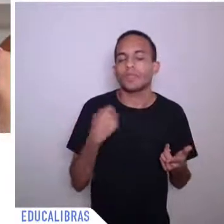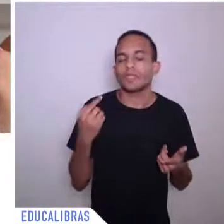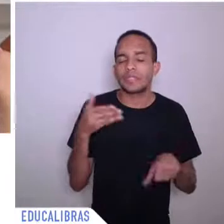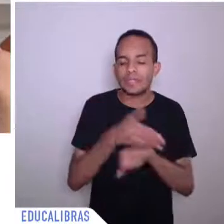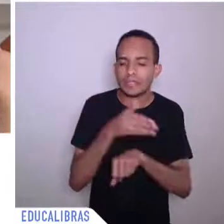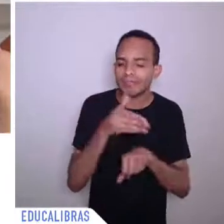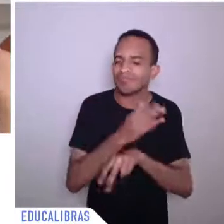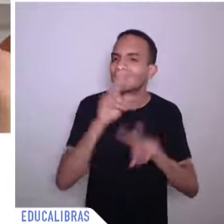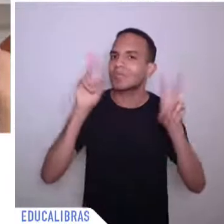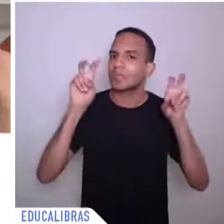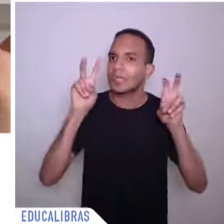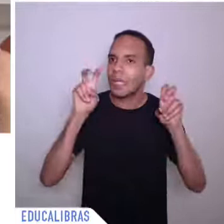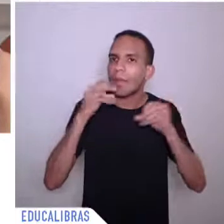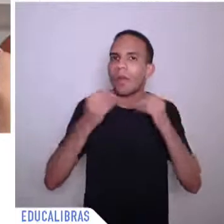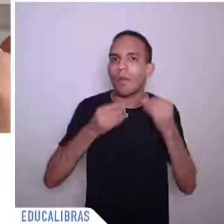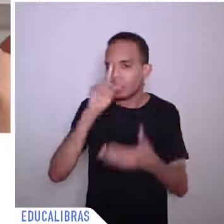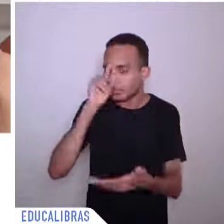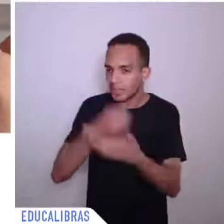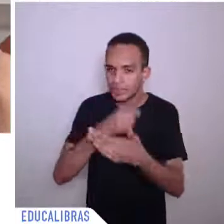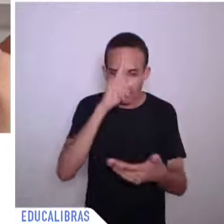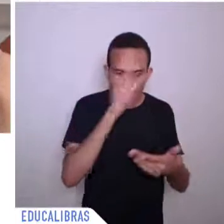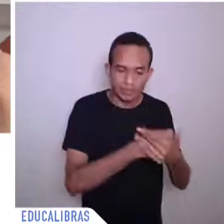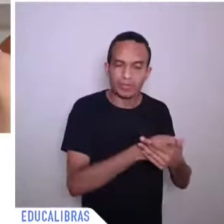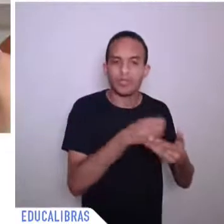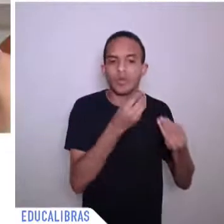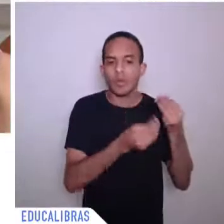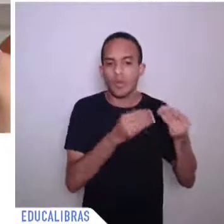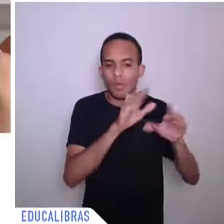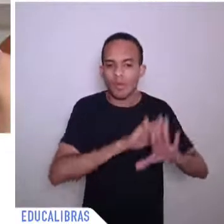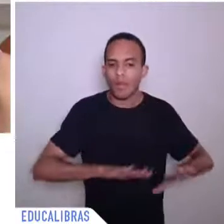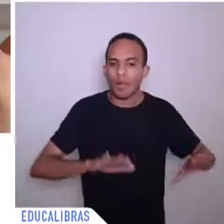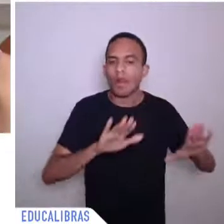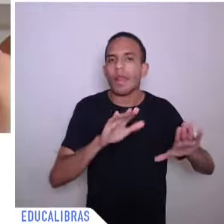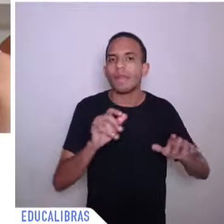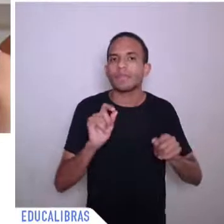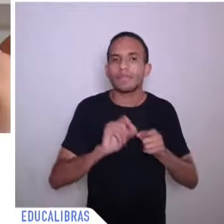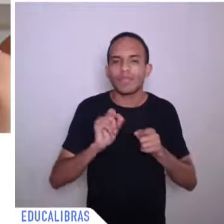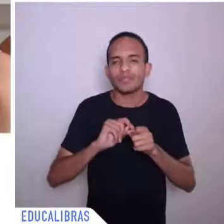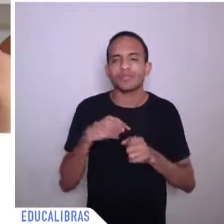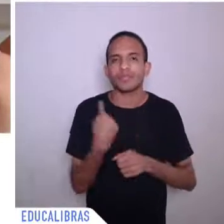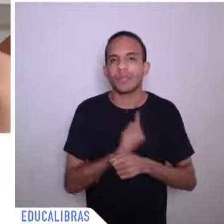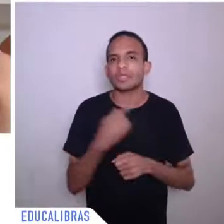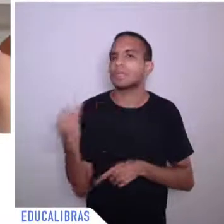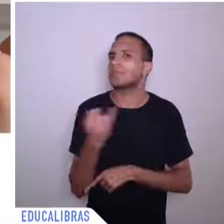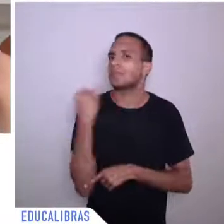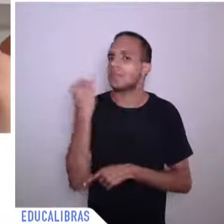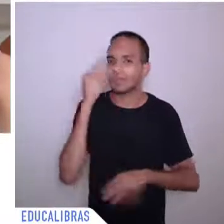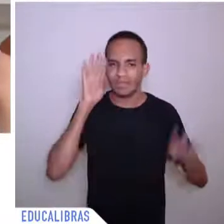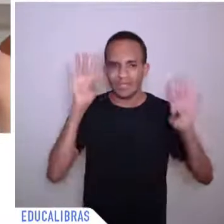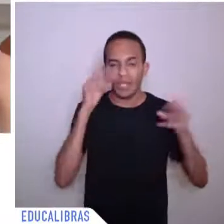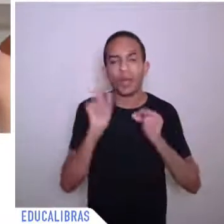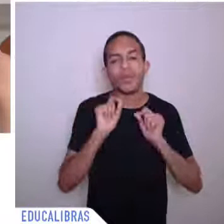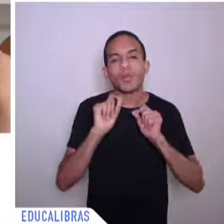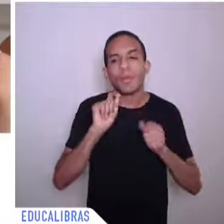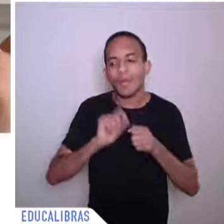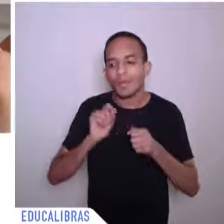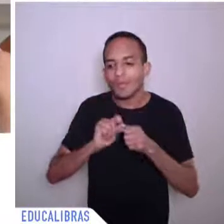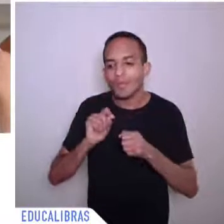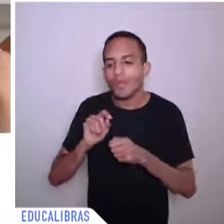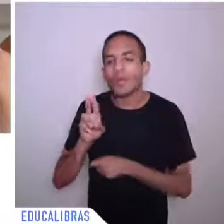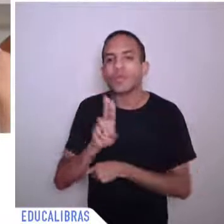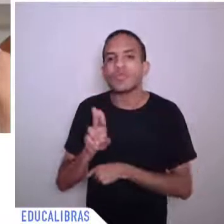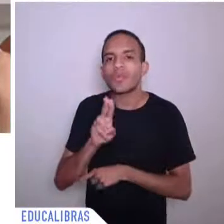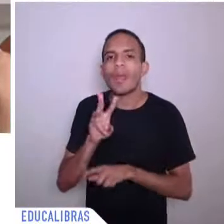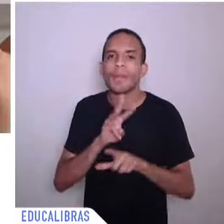debate, we enter a discussion that is too technical and too determinist of what the platform may do to us or